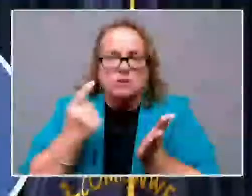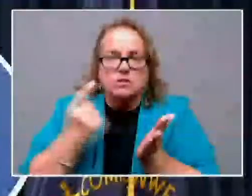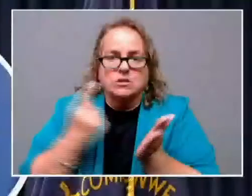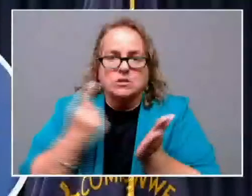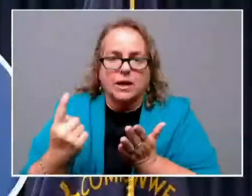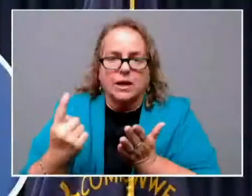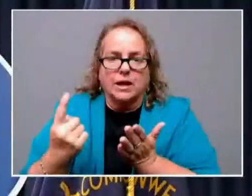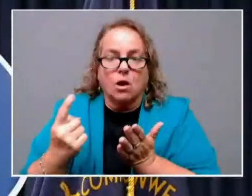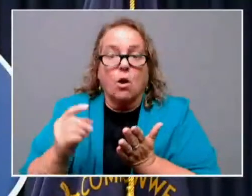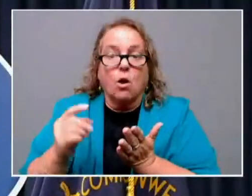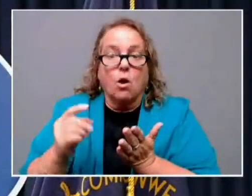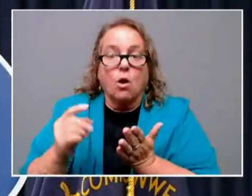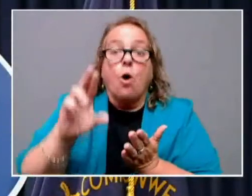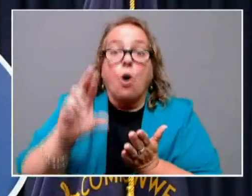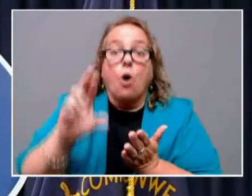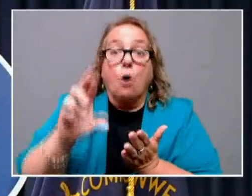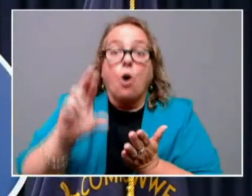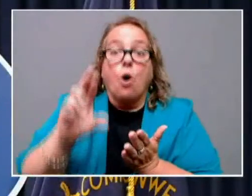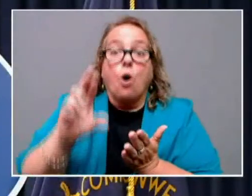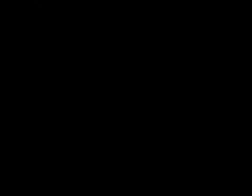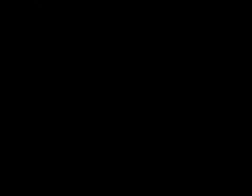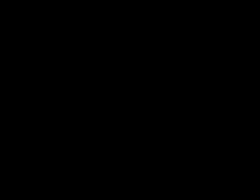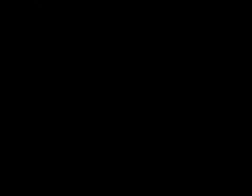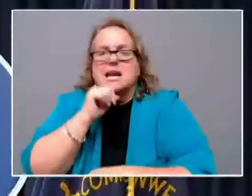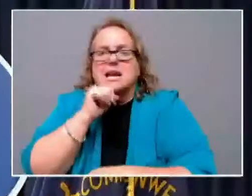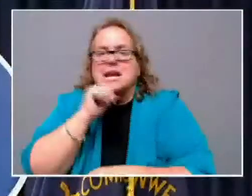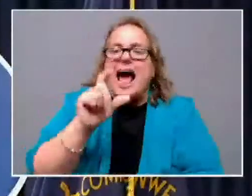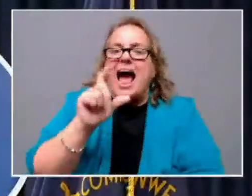get a vaccine and not have to test once a week. If